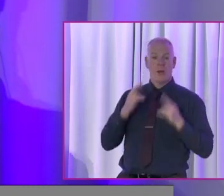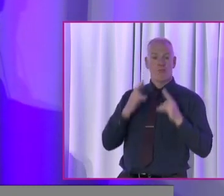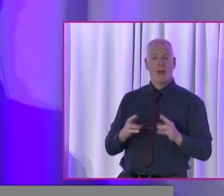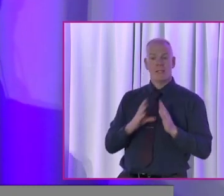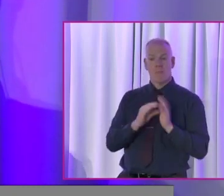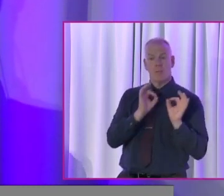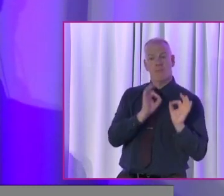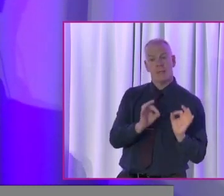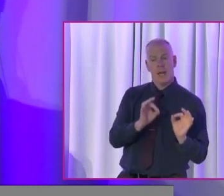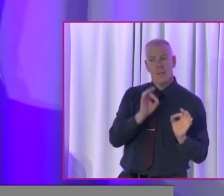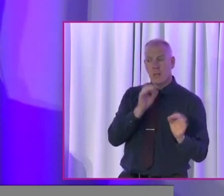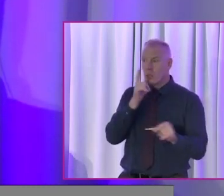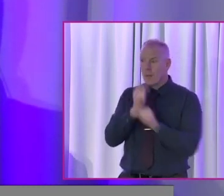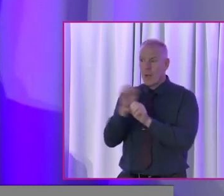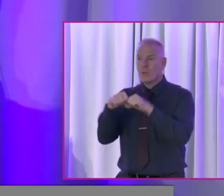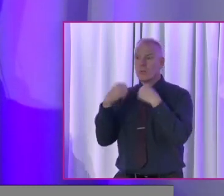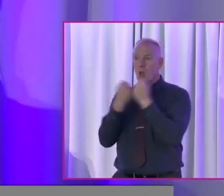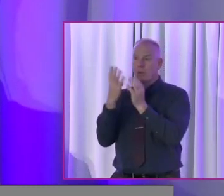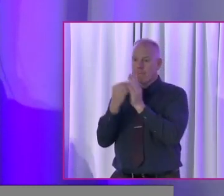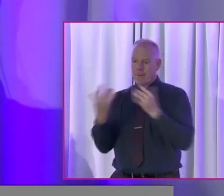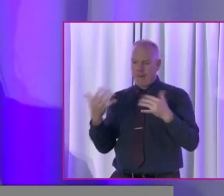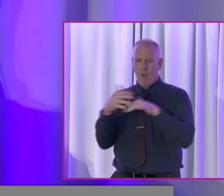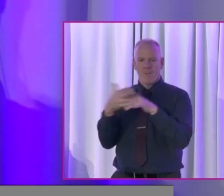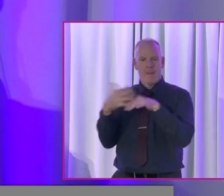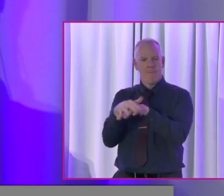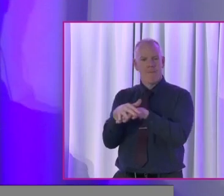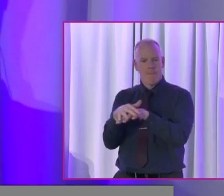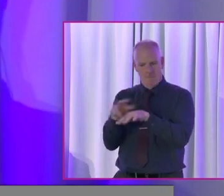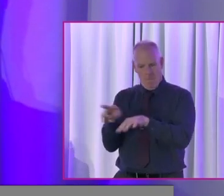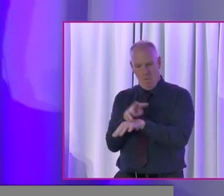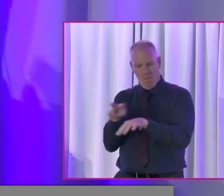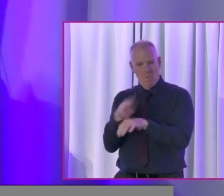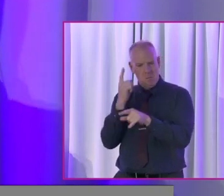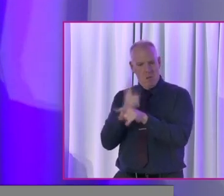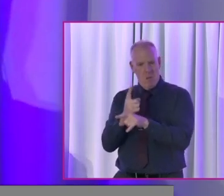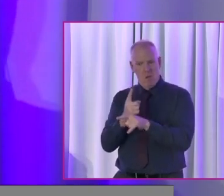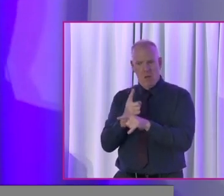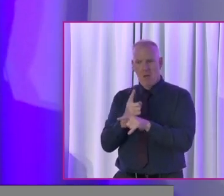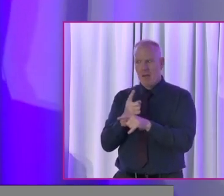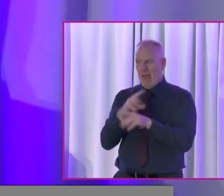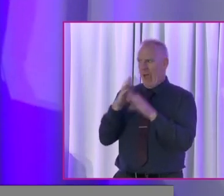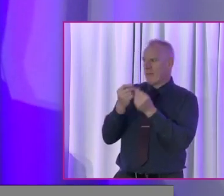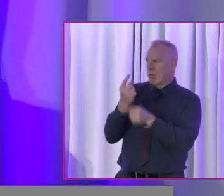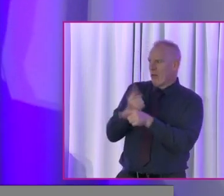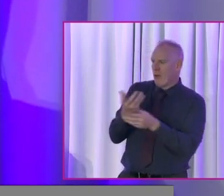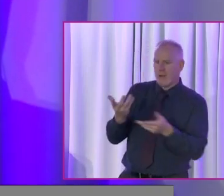I think it's brilliant. But when we talk about the social model comes into that too. They're one and the other, you know, and framing it as that.